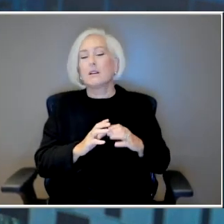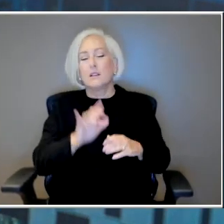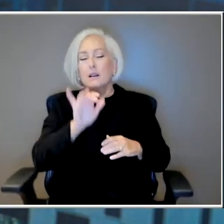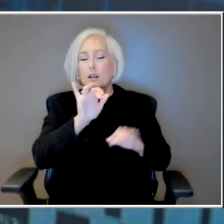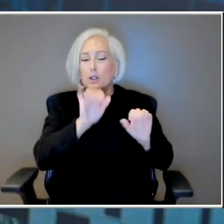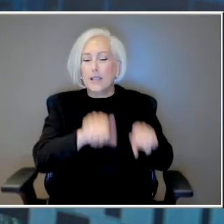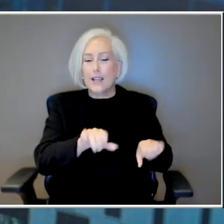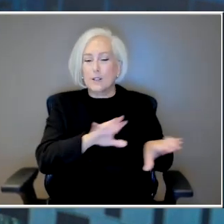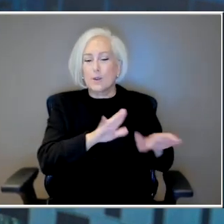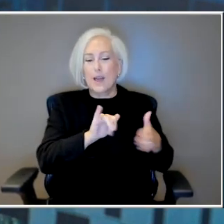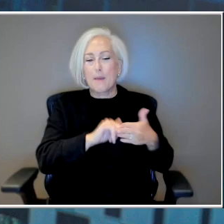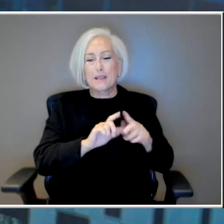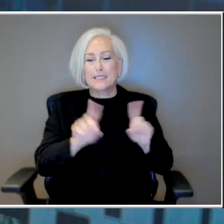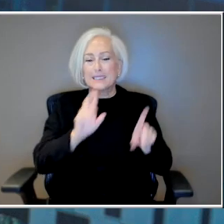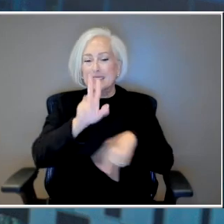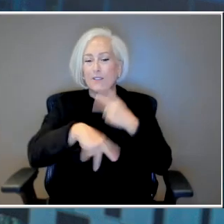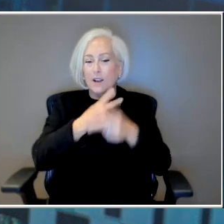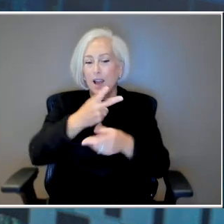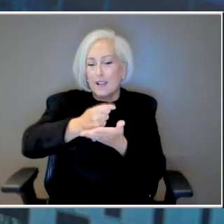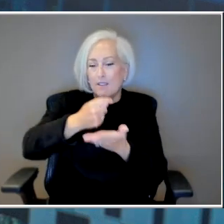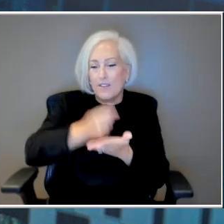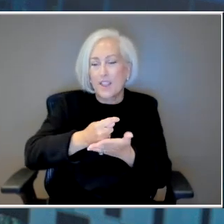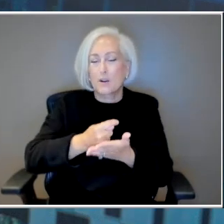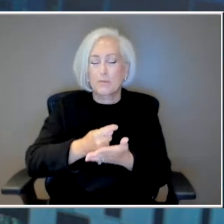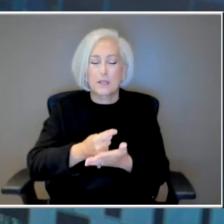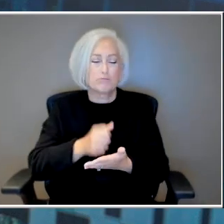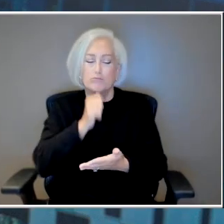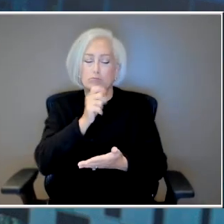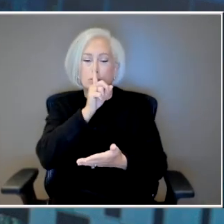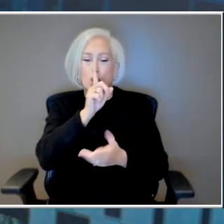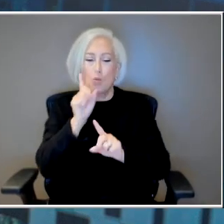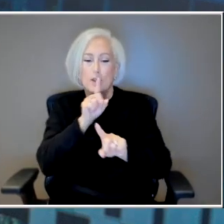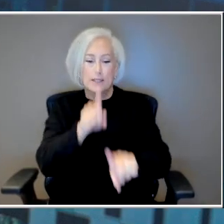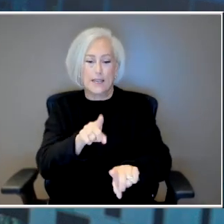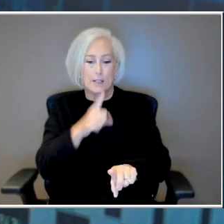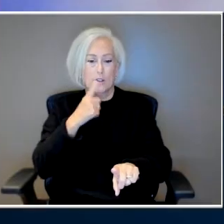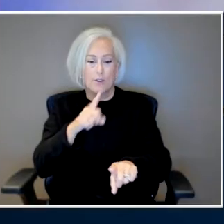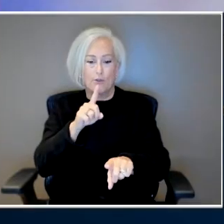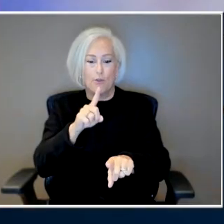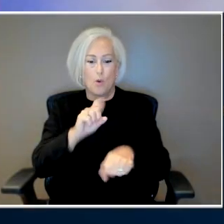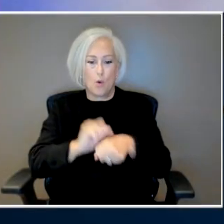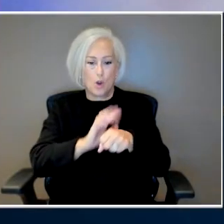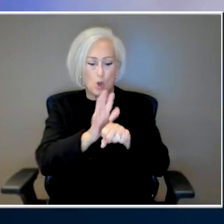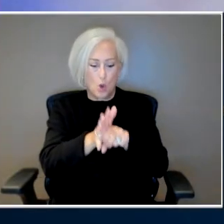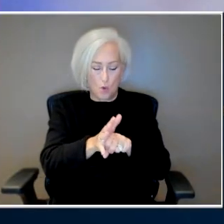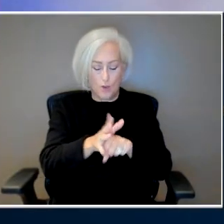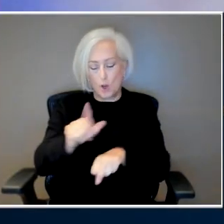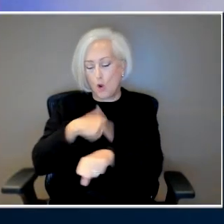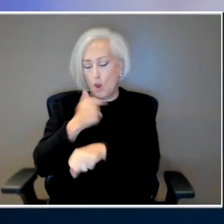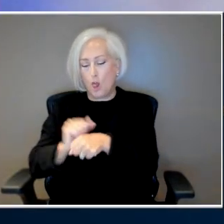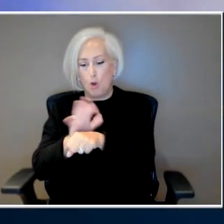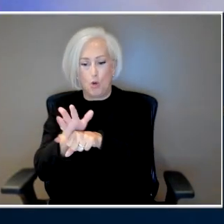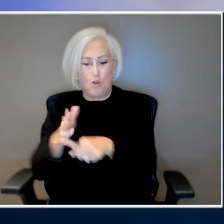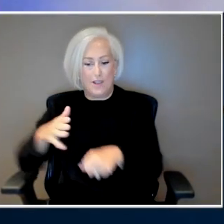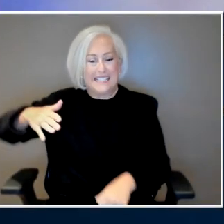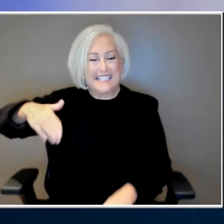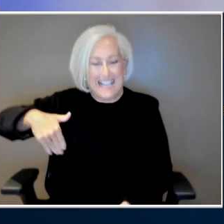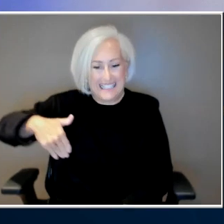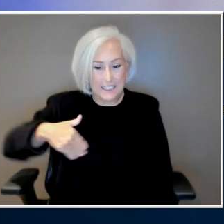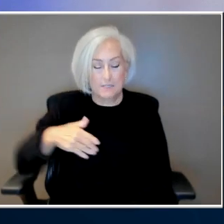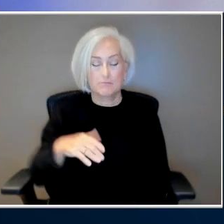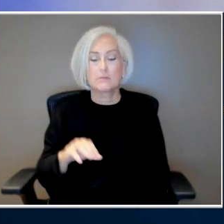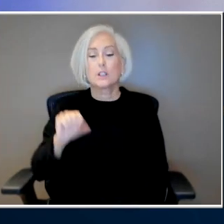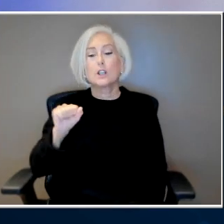know that that's the answer right now in CAR T with long COVID yet. Sean wants to know if there's going to ever